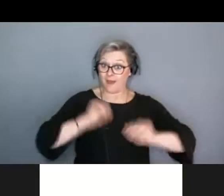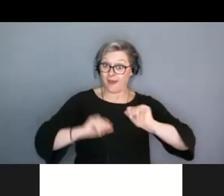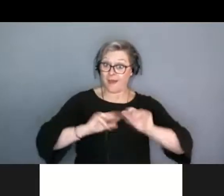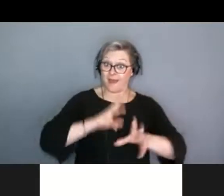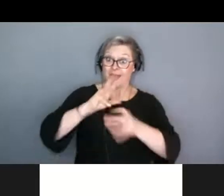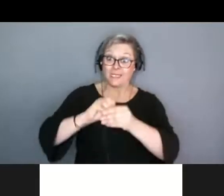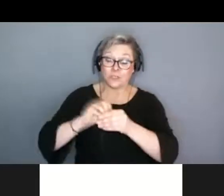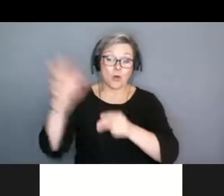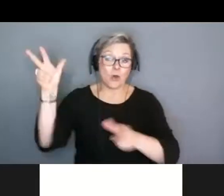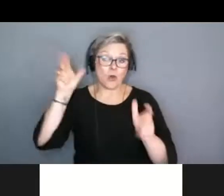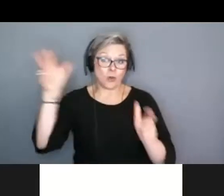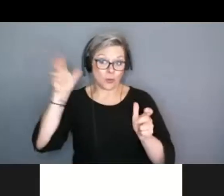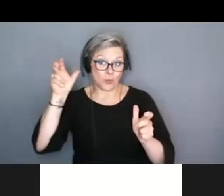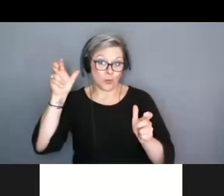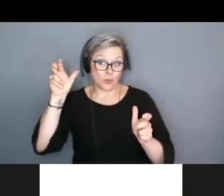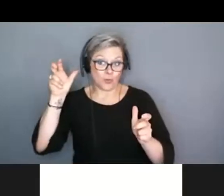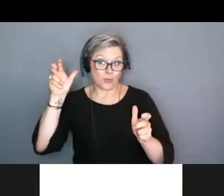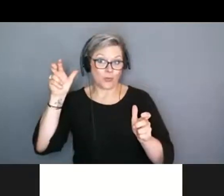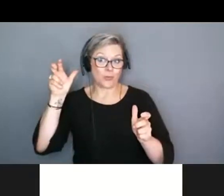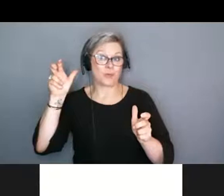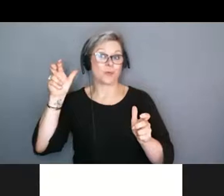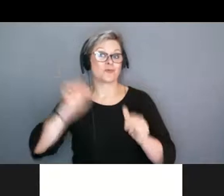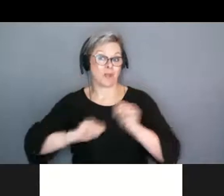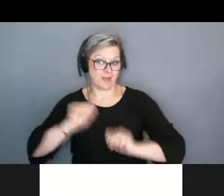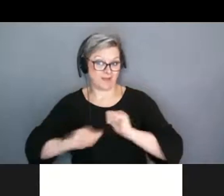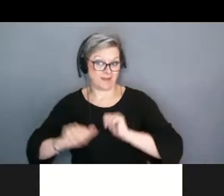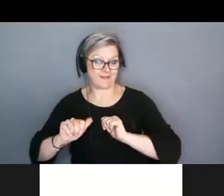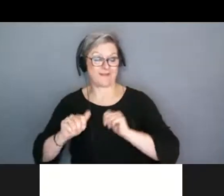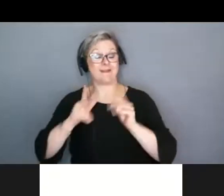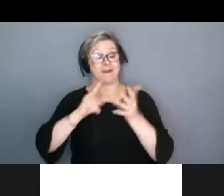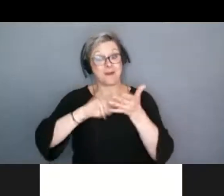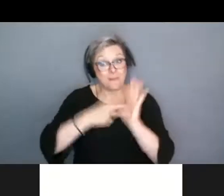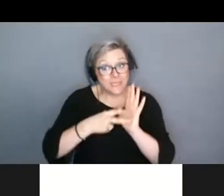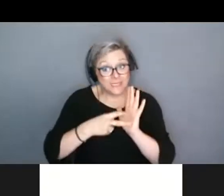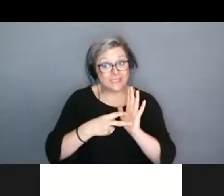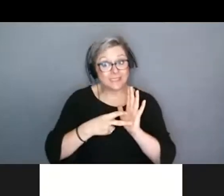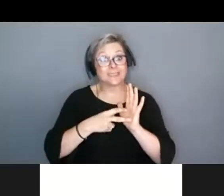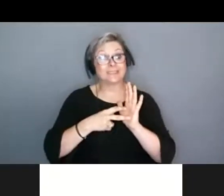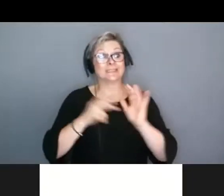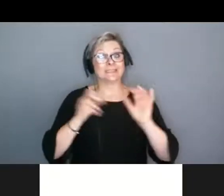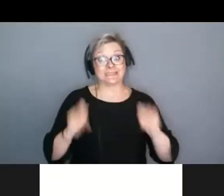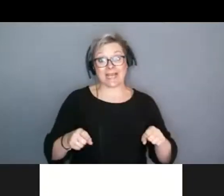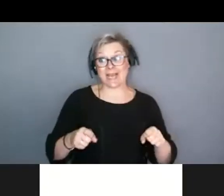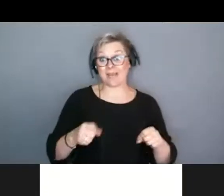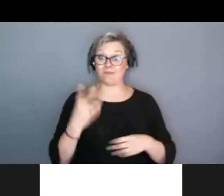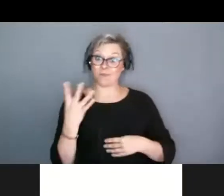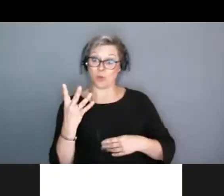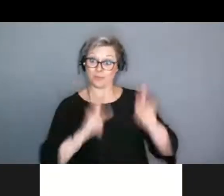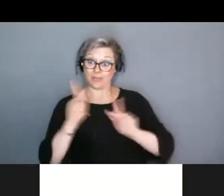drama. What that meant was that we could no longer do the show with 4